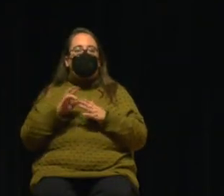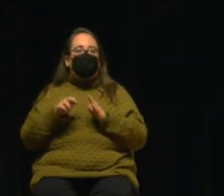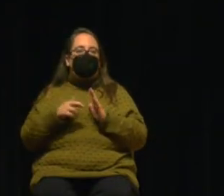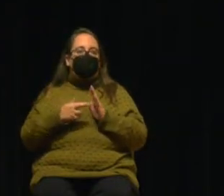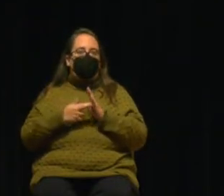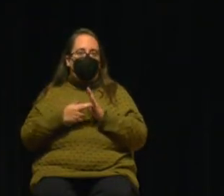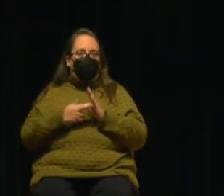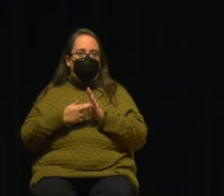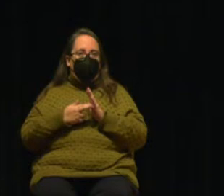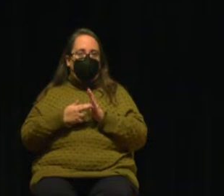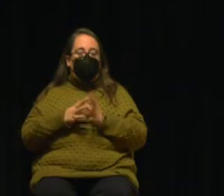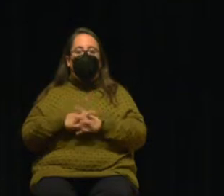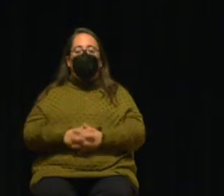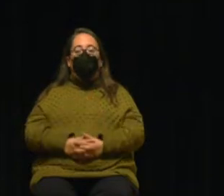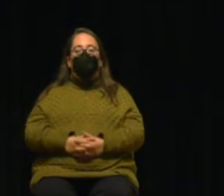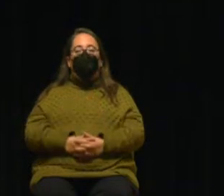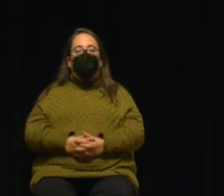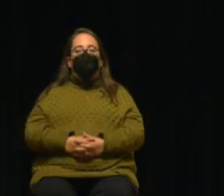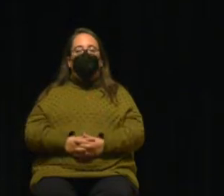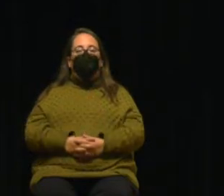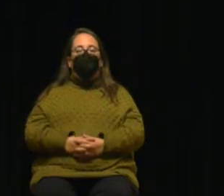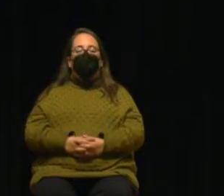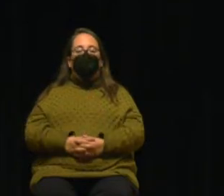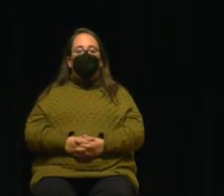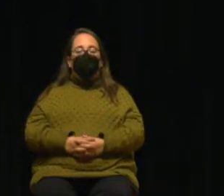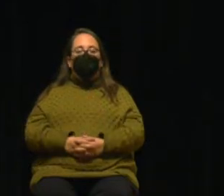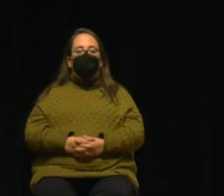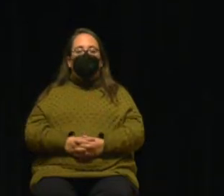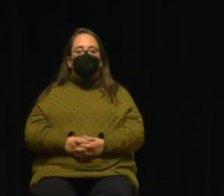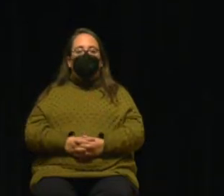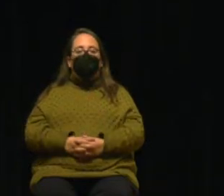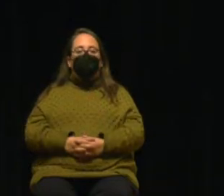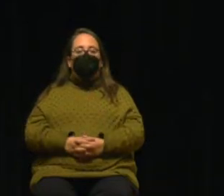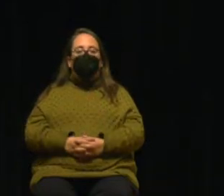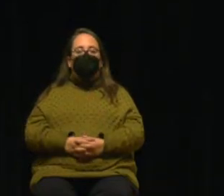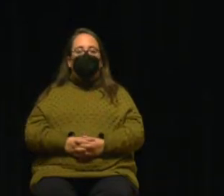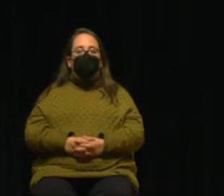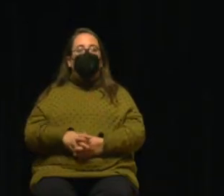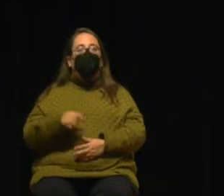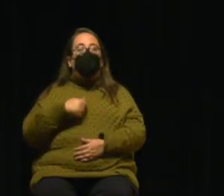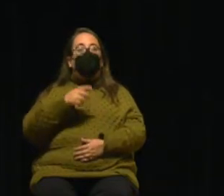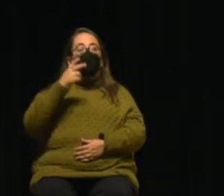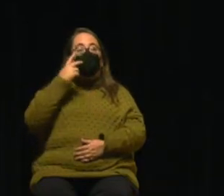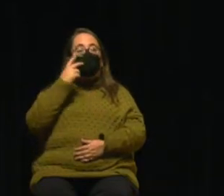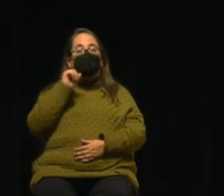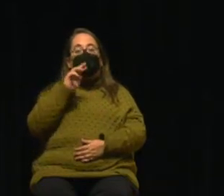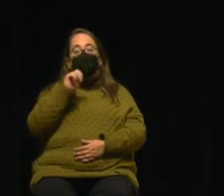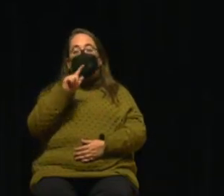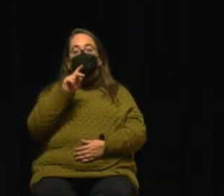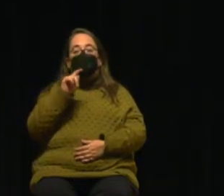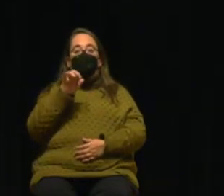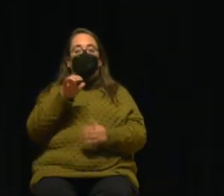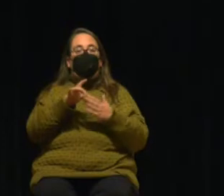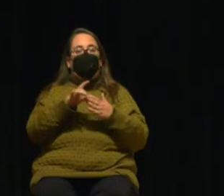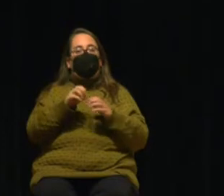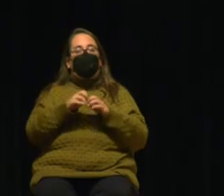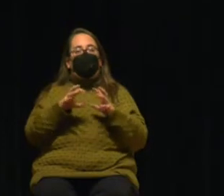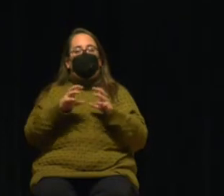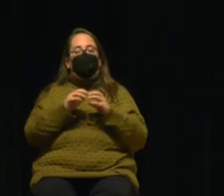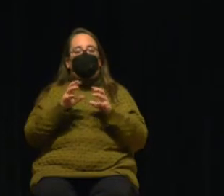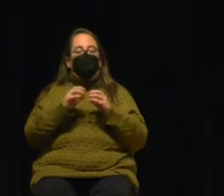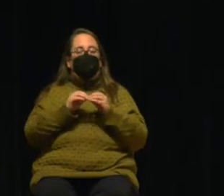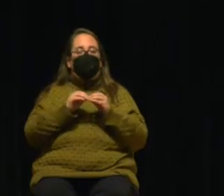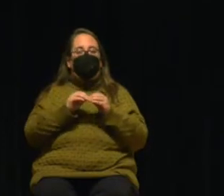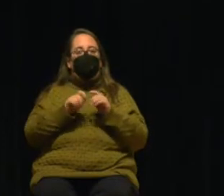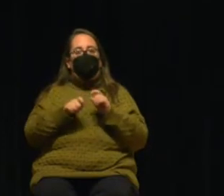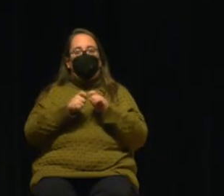in the abolitionist movement. For example, we see Still as a public leader in a meeting attacking the